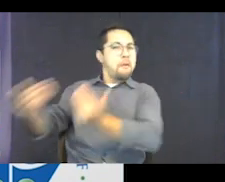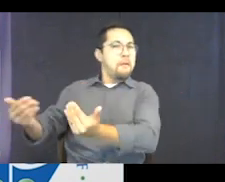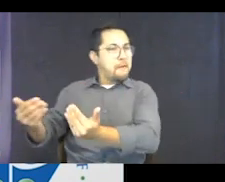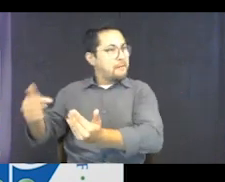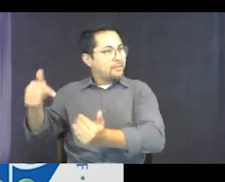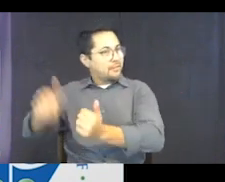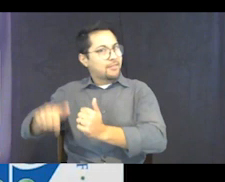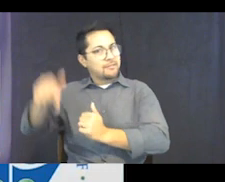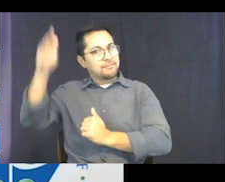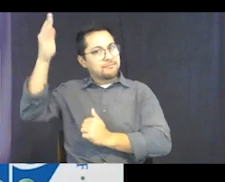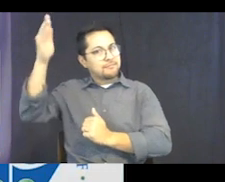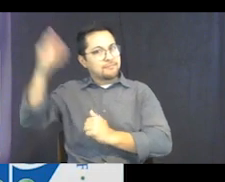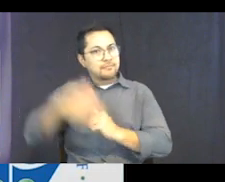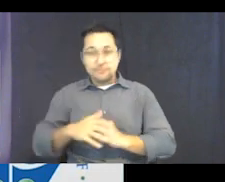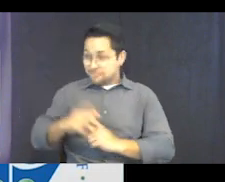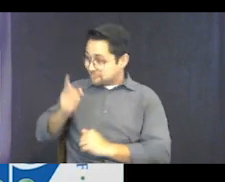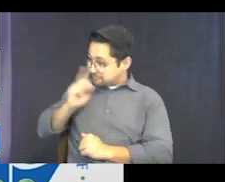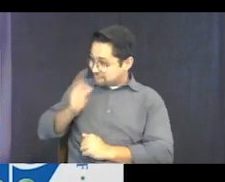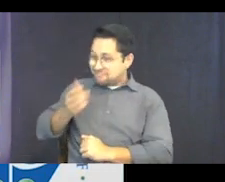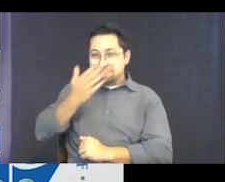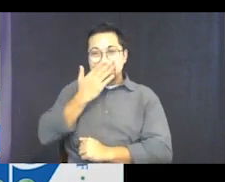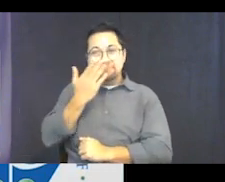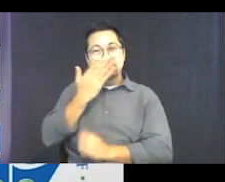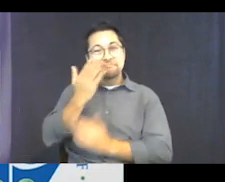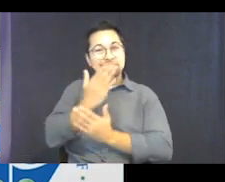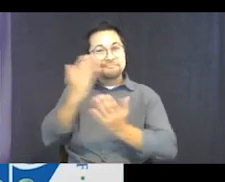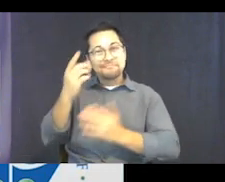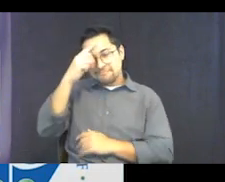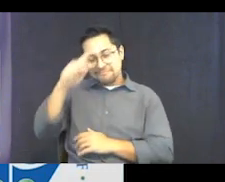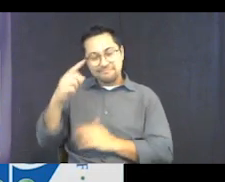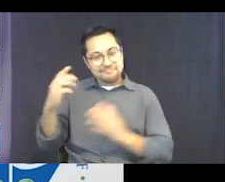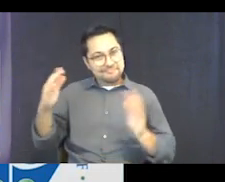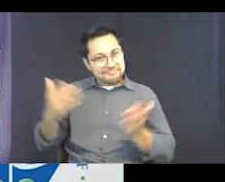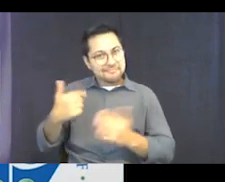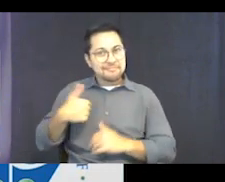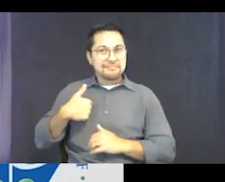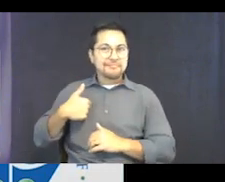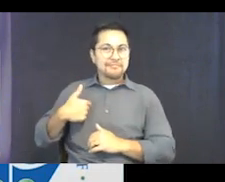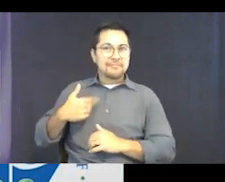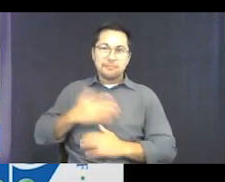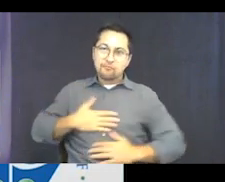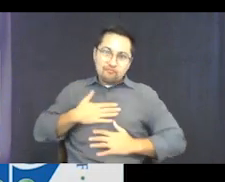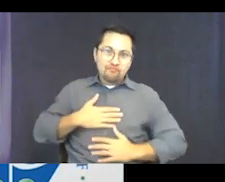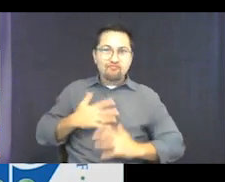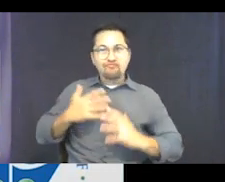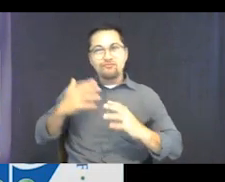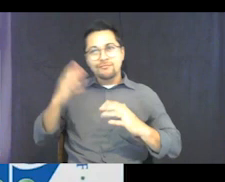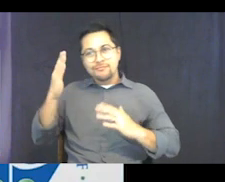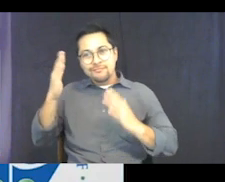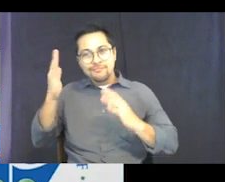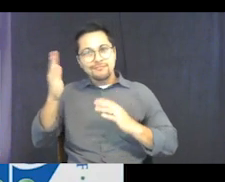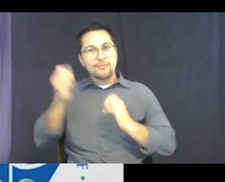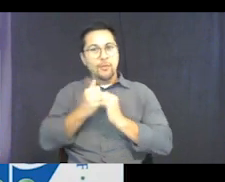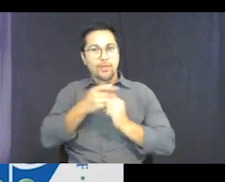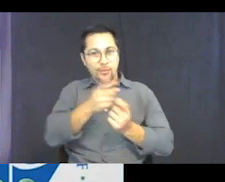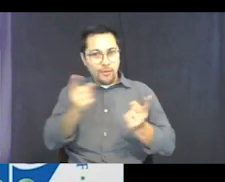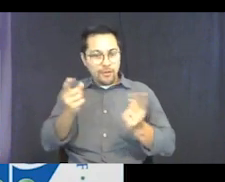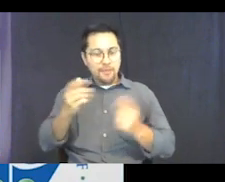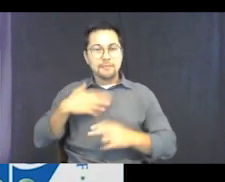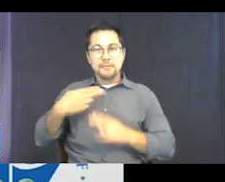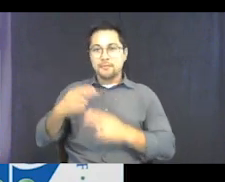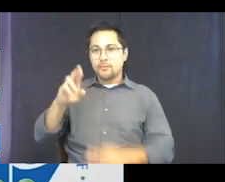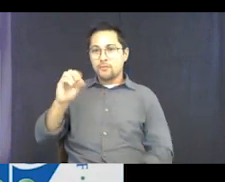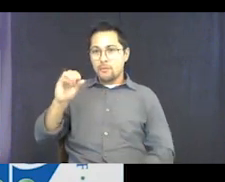with the presentation, please? Sure. Thank you so much for having me. It's a pleasure to be here with you all today. So my name is Robin